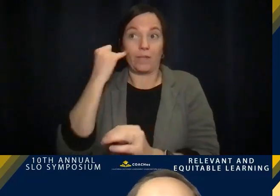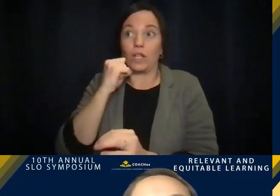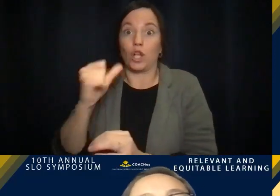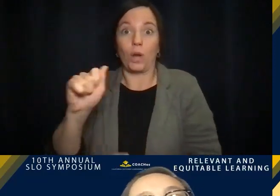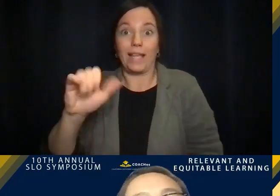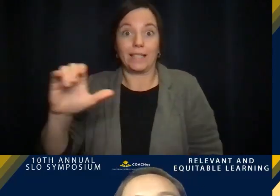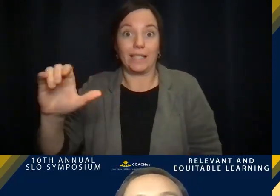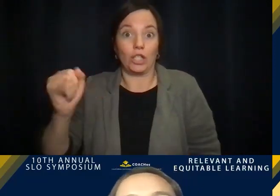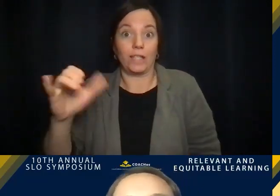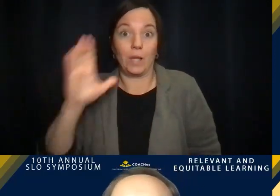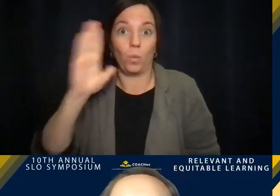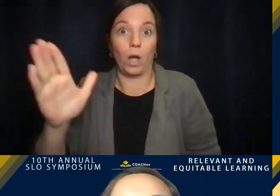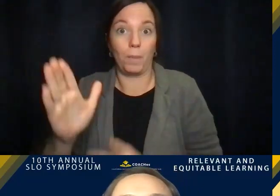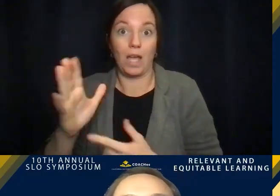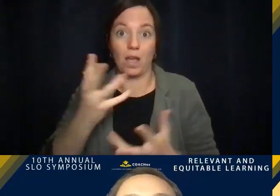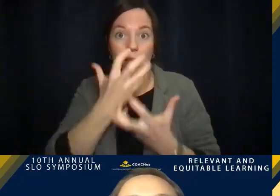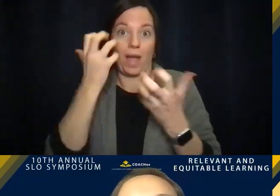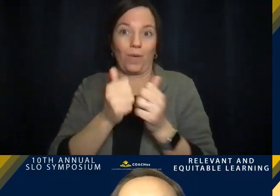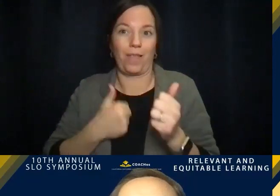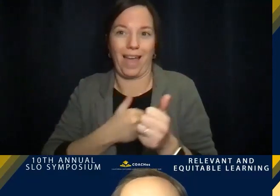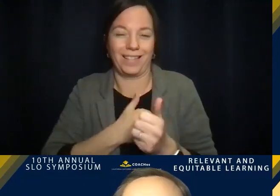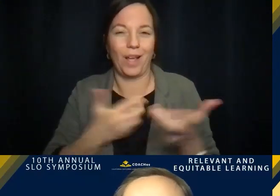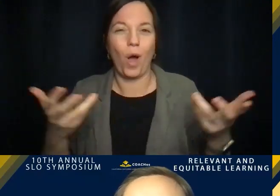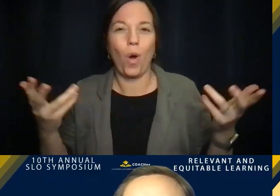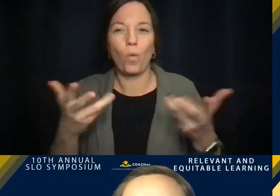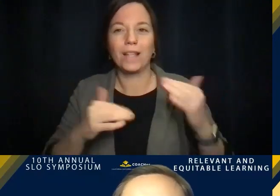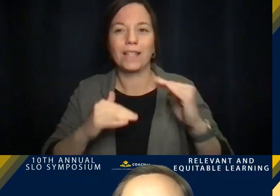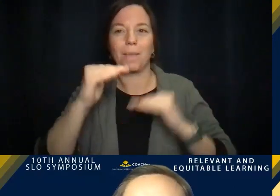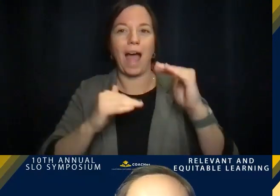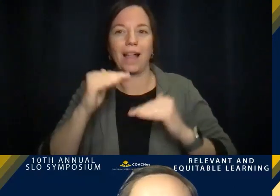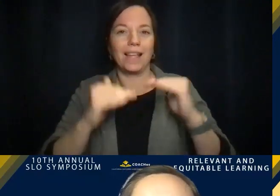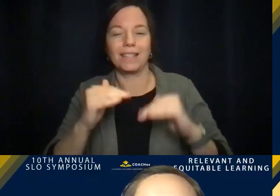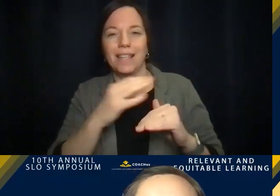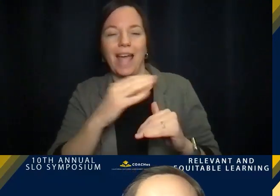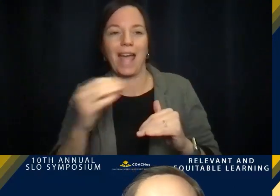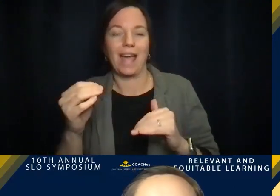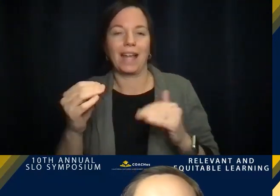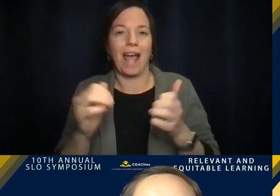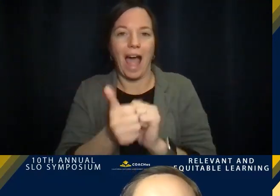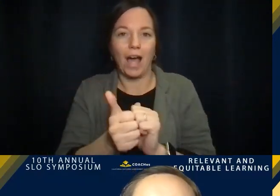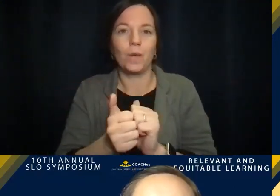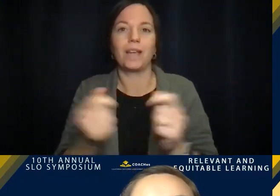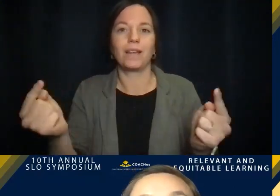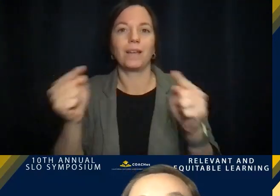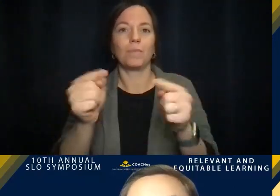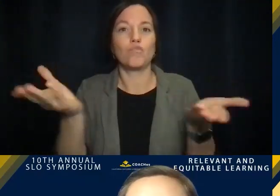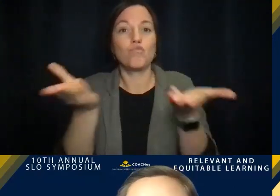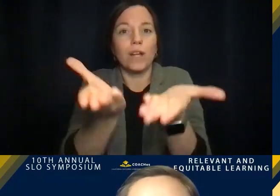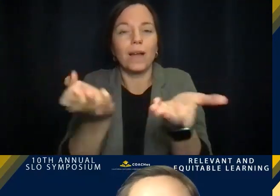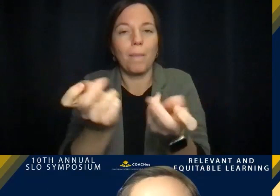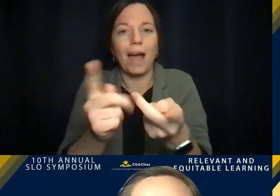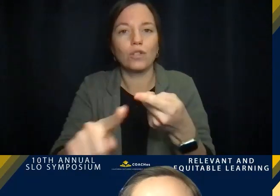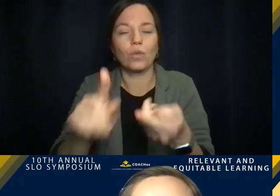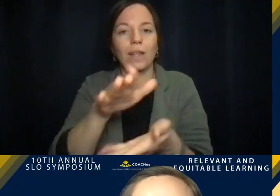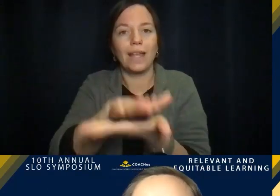what I mean? Like, what's that balance and how do we take that back to our campuses? Because I think that's kind of where we are in a lot of our